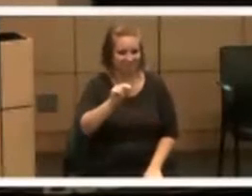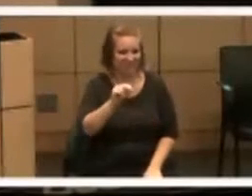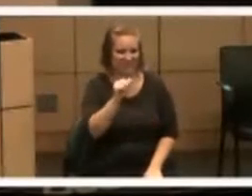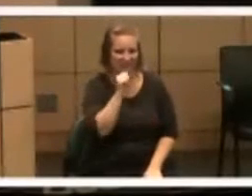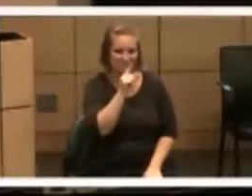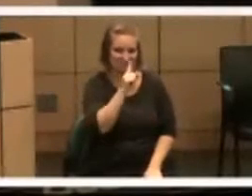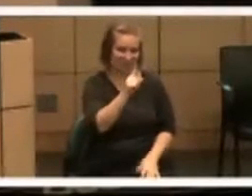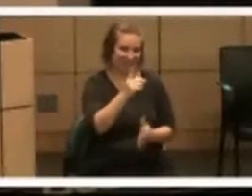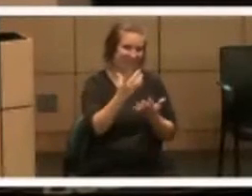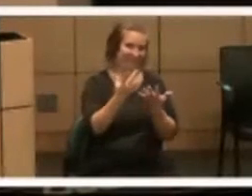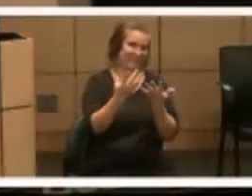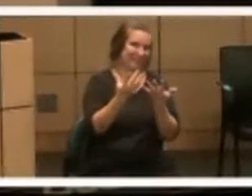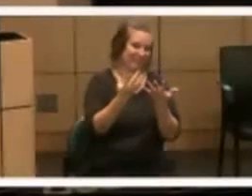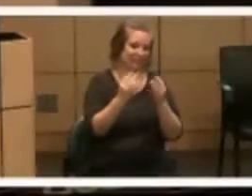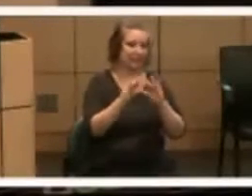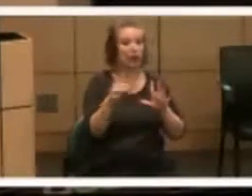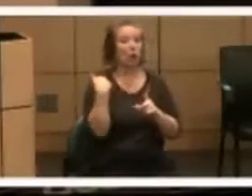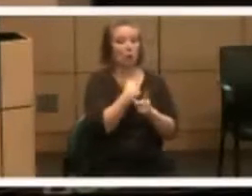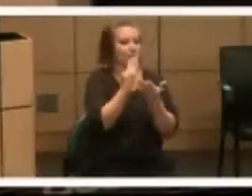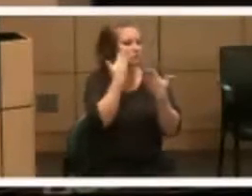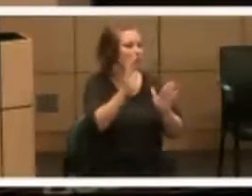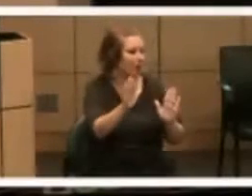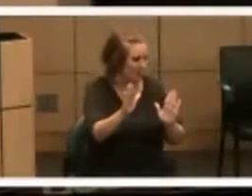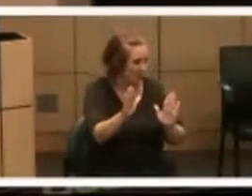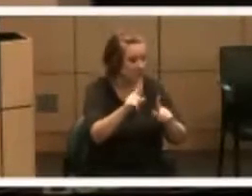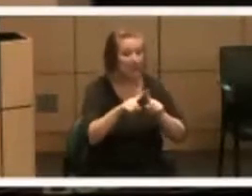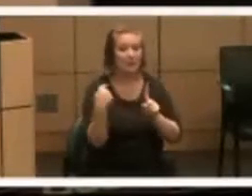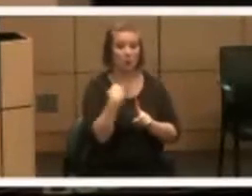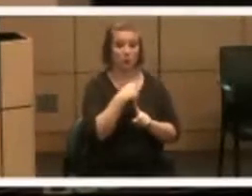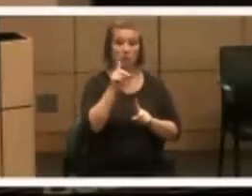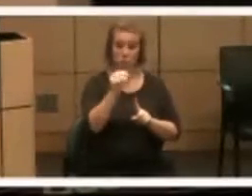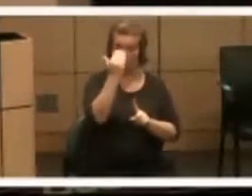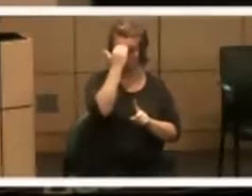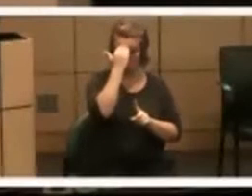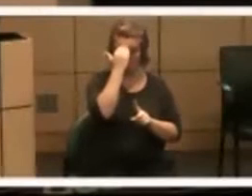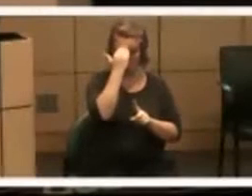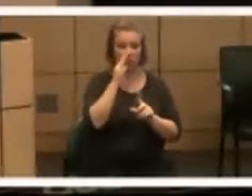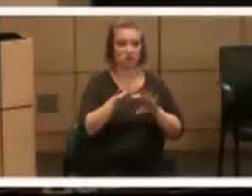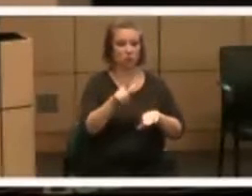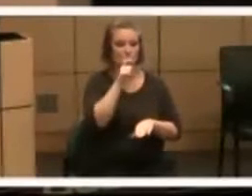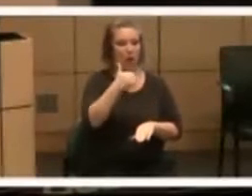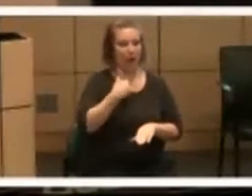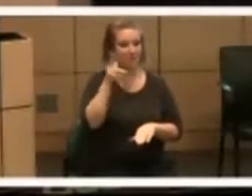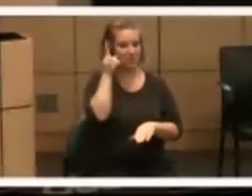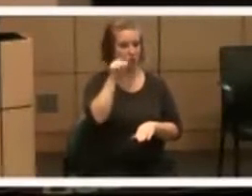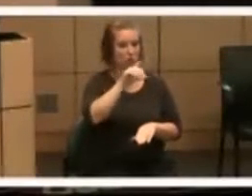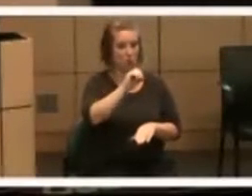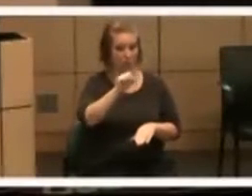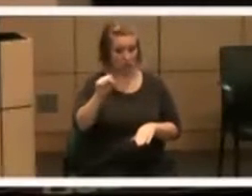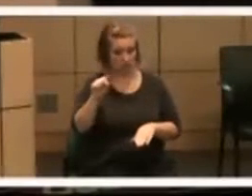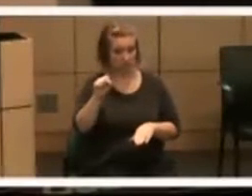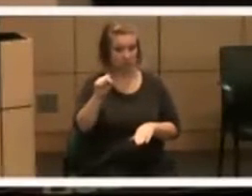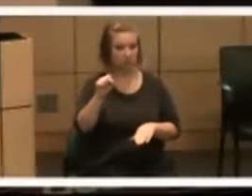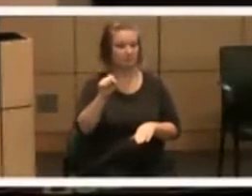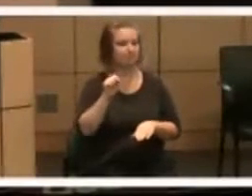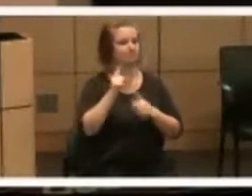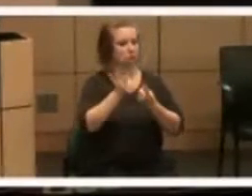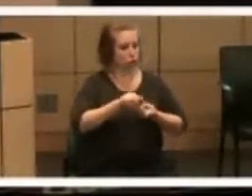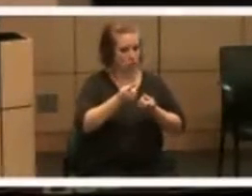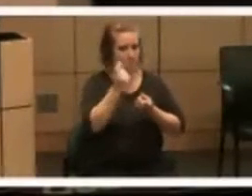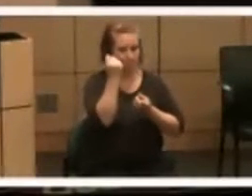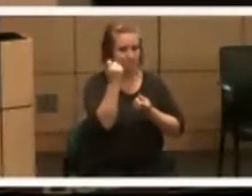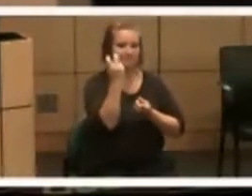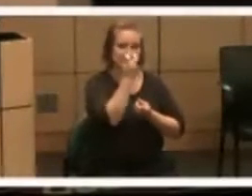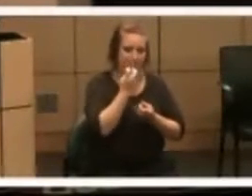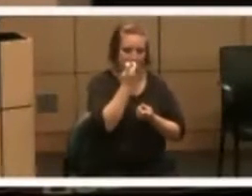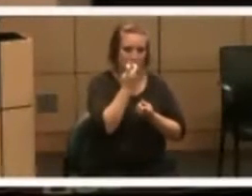compelling. The answer is we don't know, but we do know that children with hearing loss struggle to understand speech